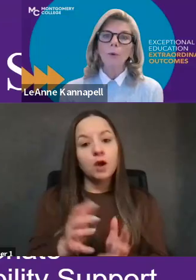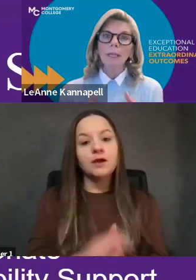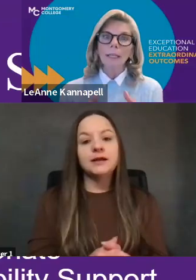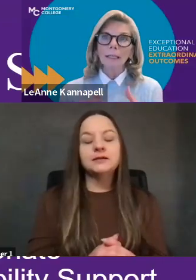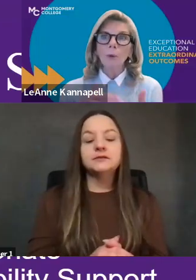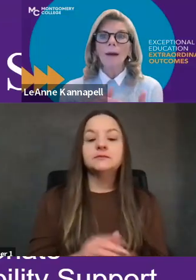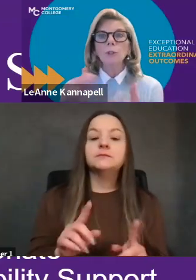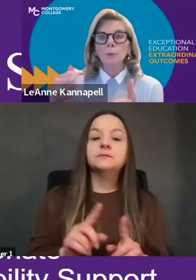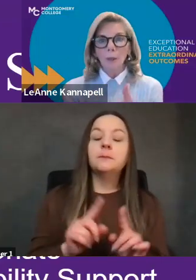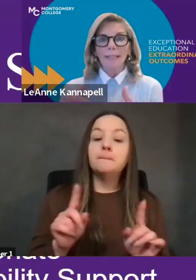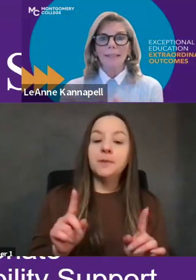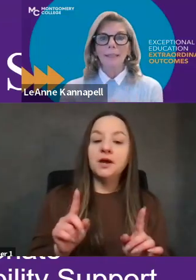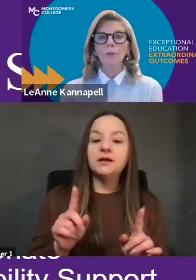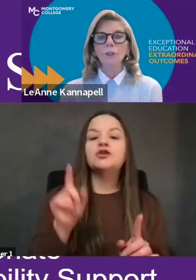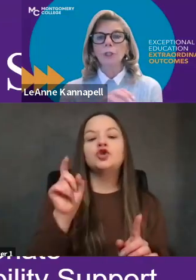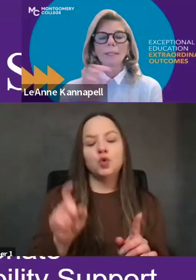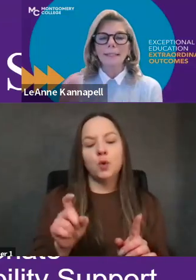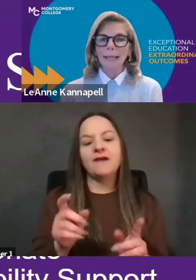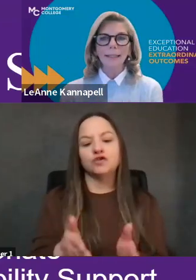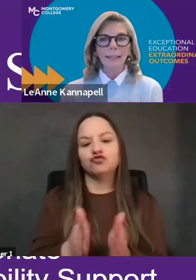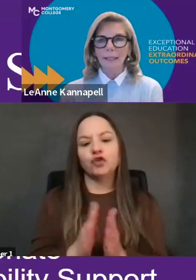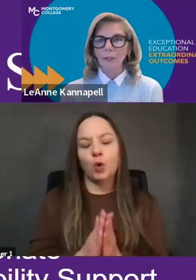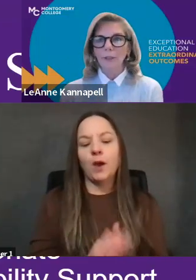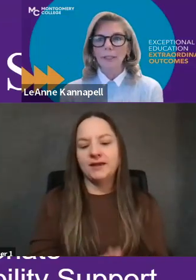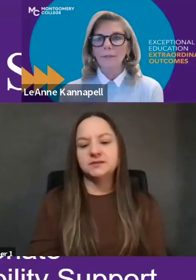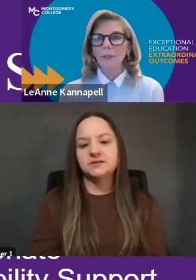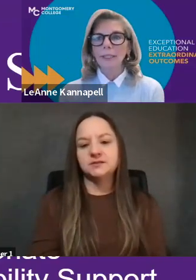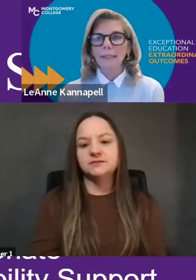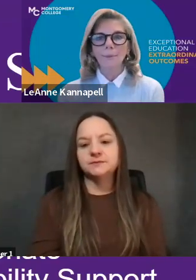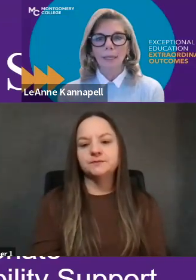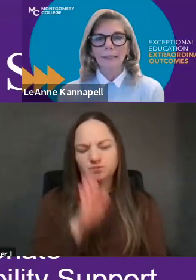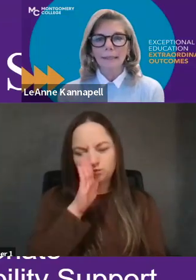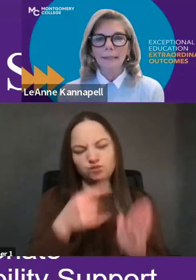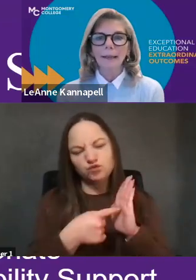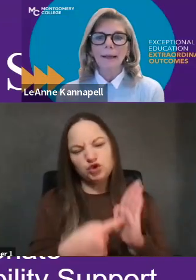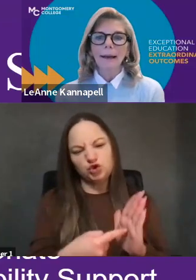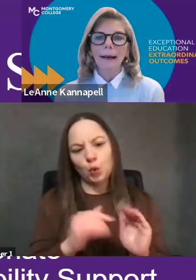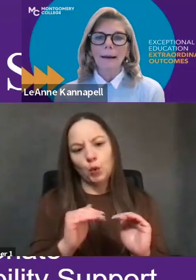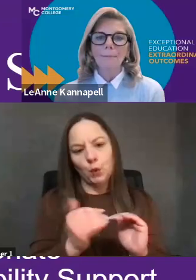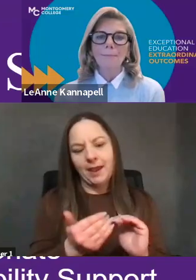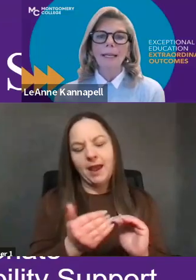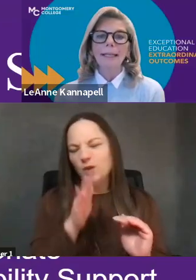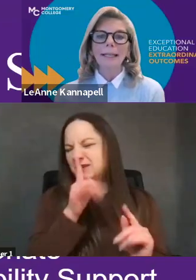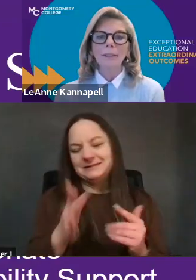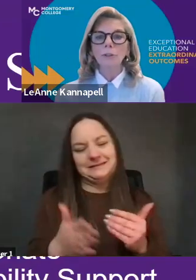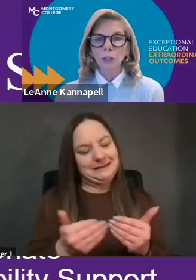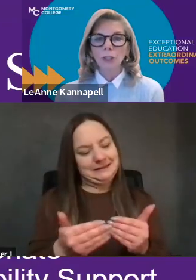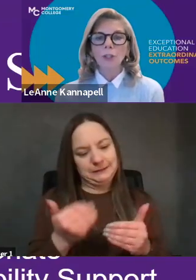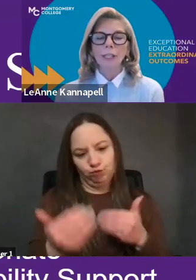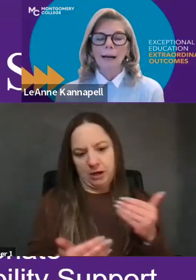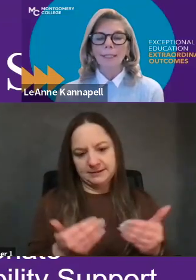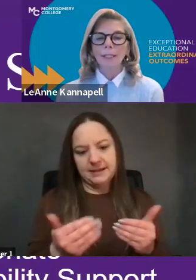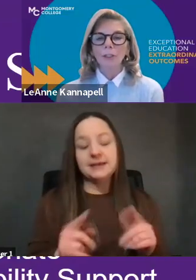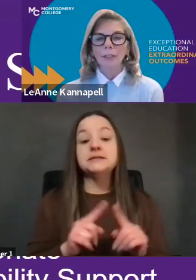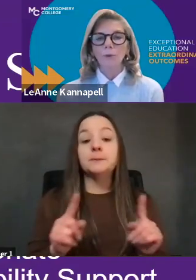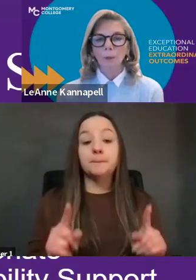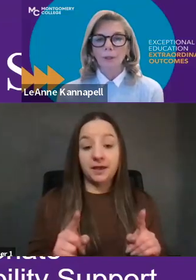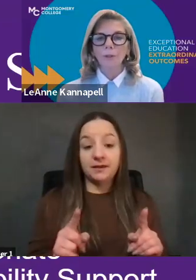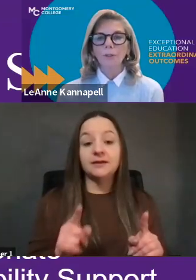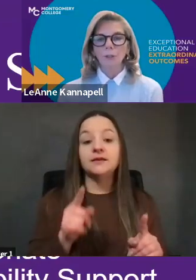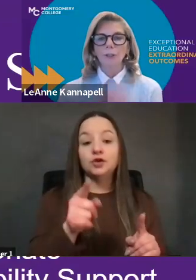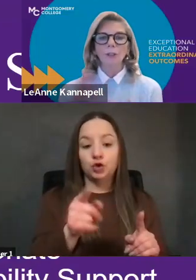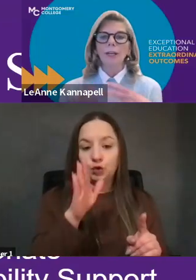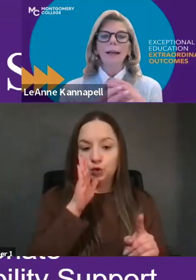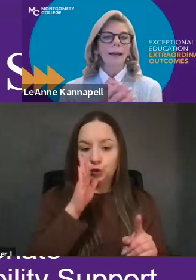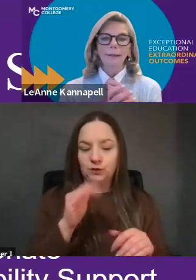But you have to request, and we'll show you exactly how to do that. It's a very easy process. But again, you share your accommodation letter